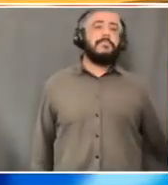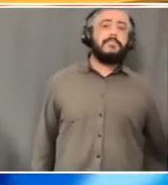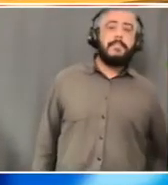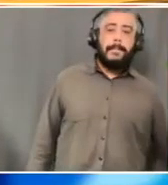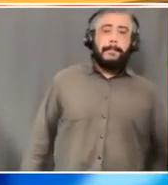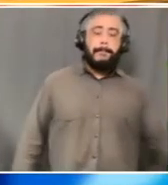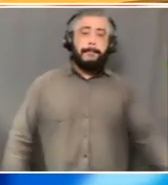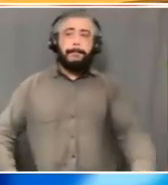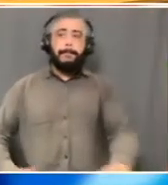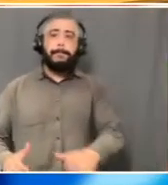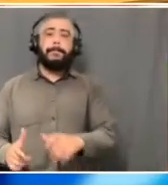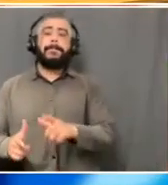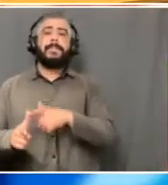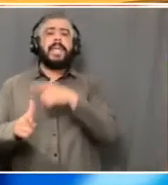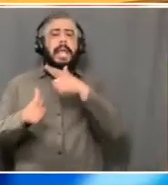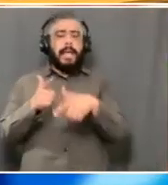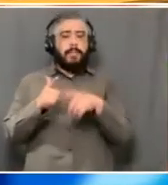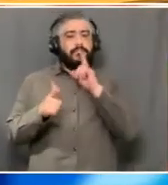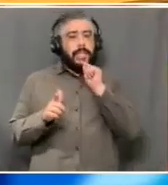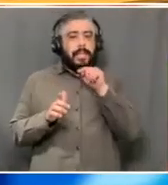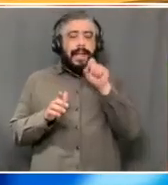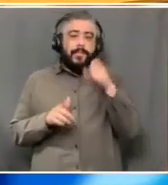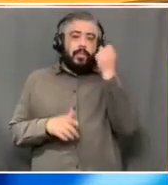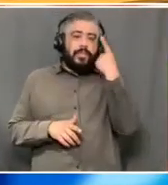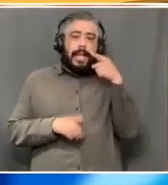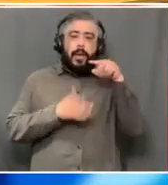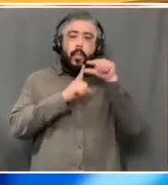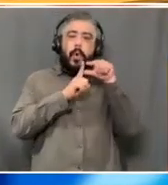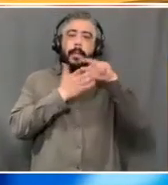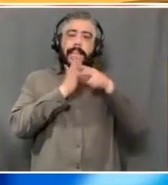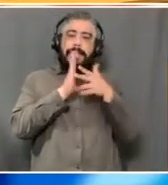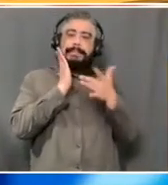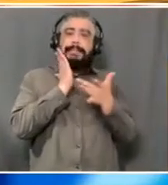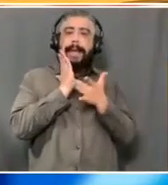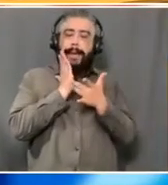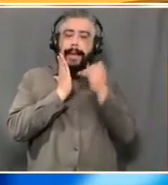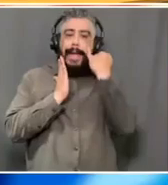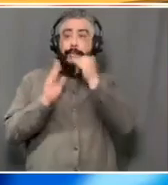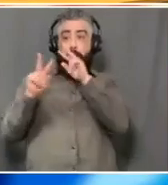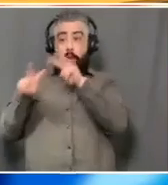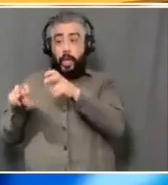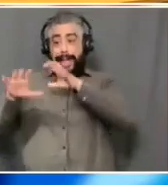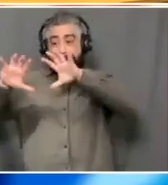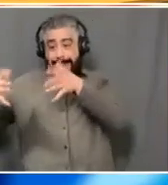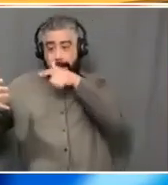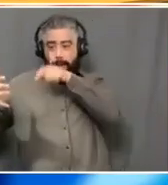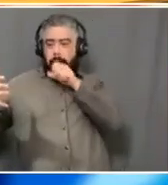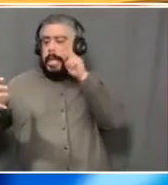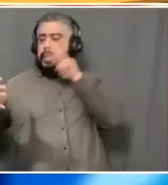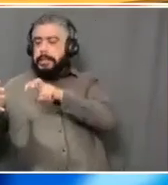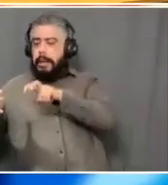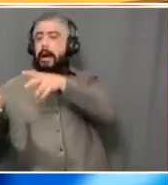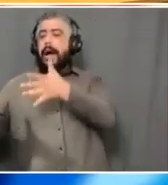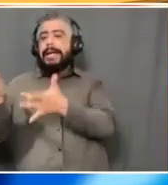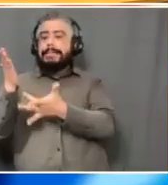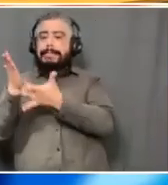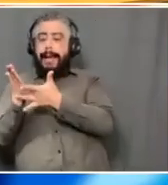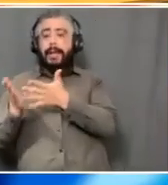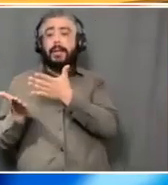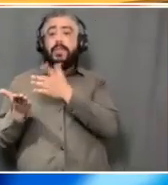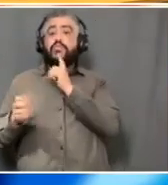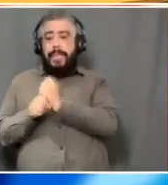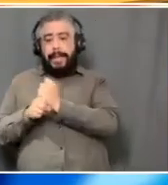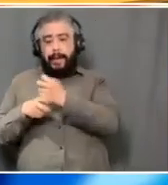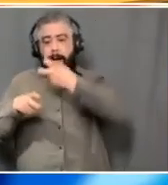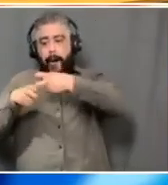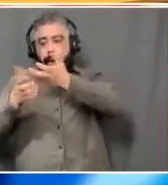definition of tech is, right? And so when you look at the category, you can look at tech as hardware and devices, right? So you're thinking